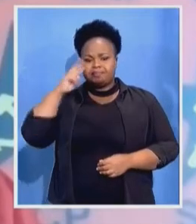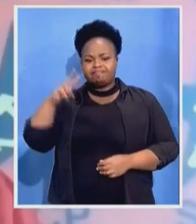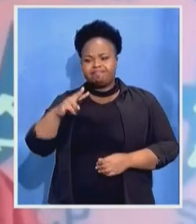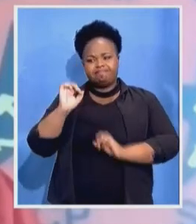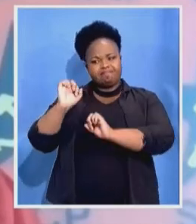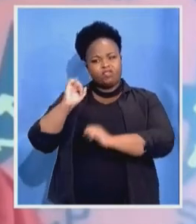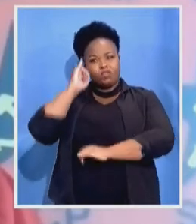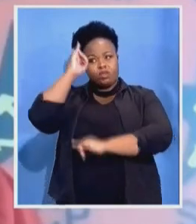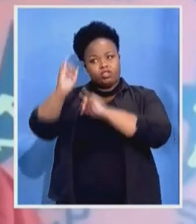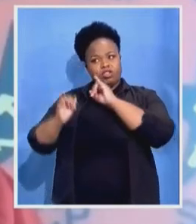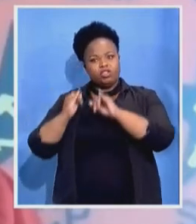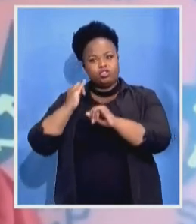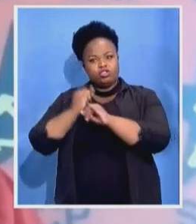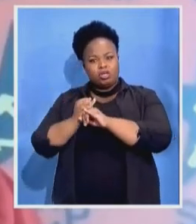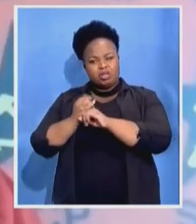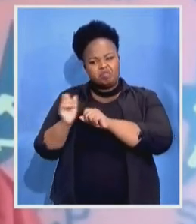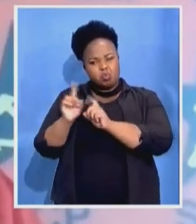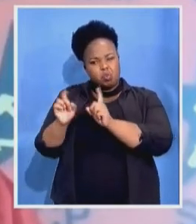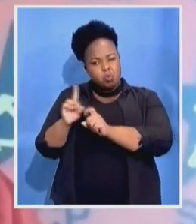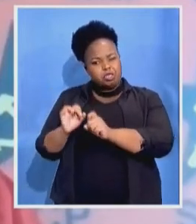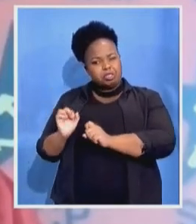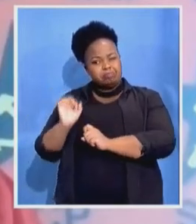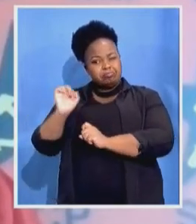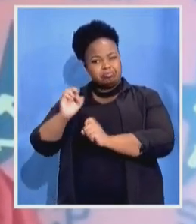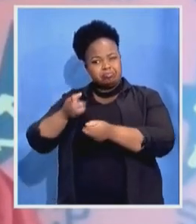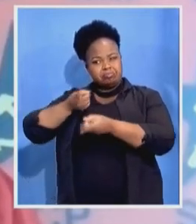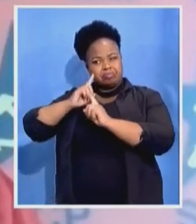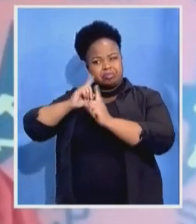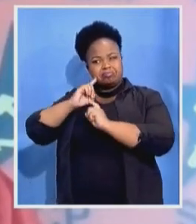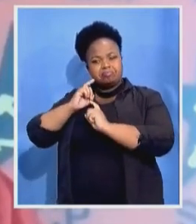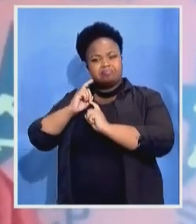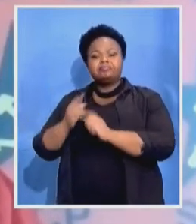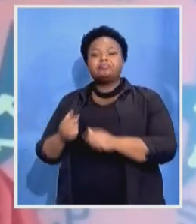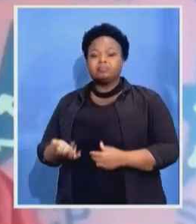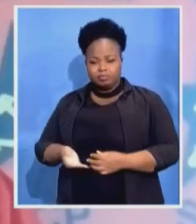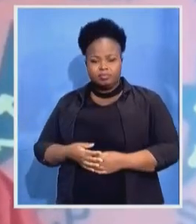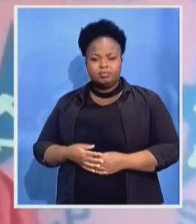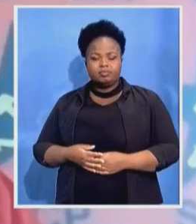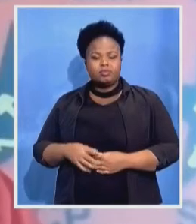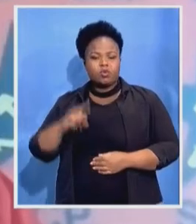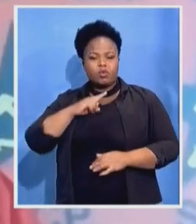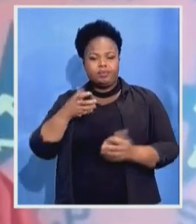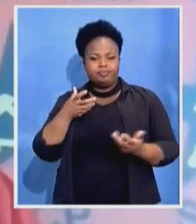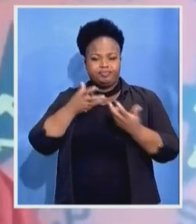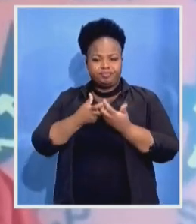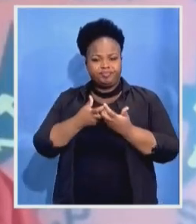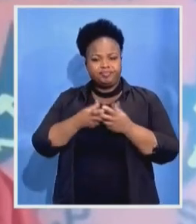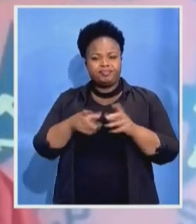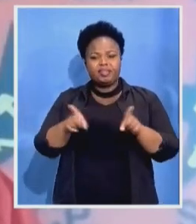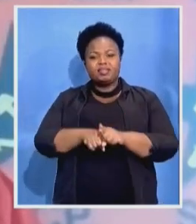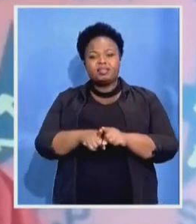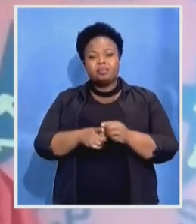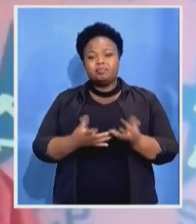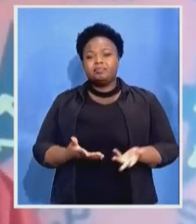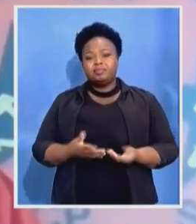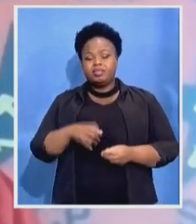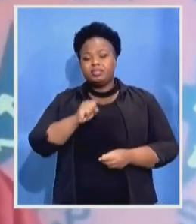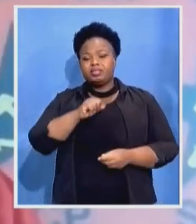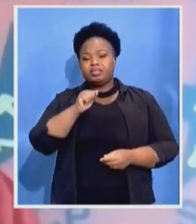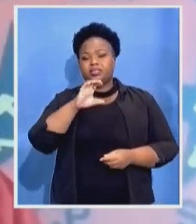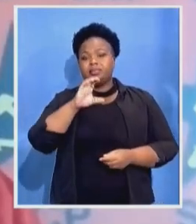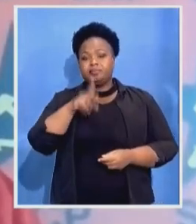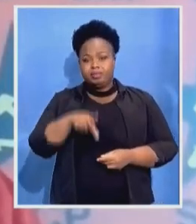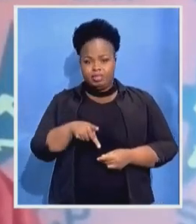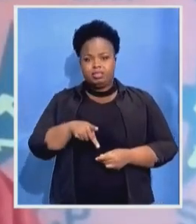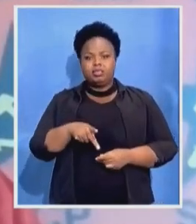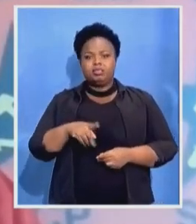questions. That resonates very well with the character of the SACP as an internationalist formation. And